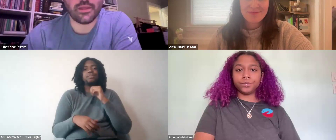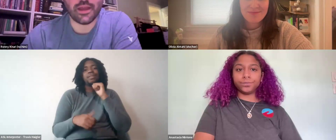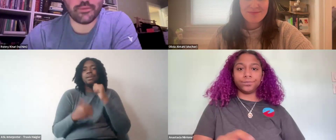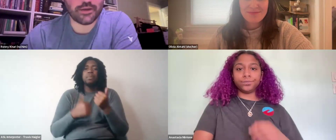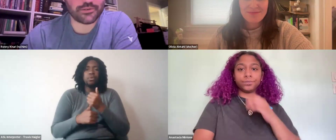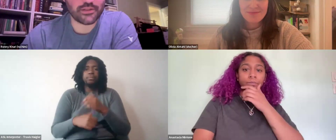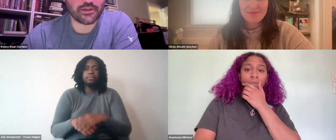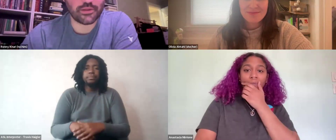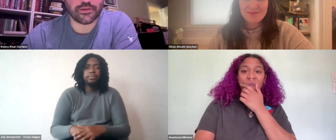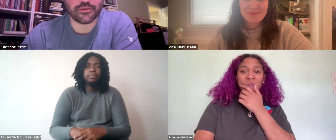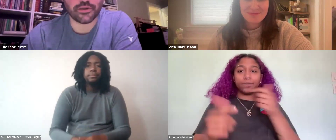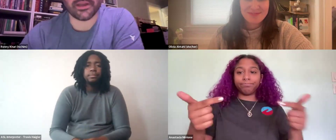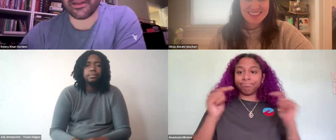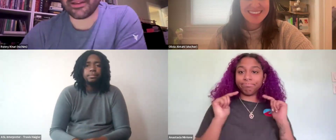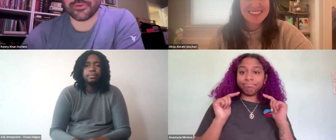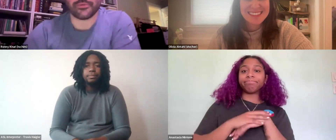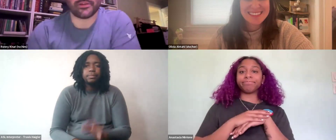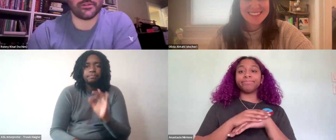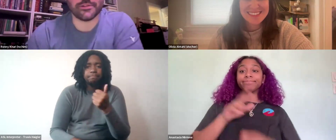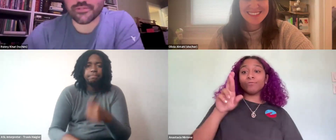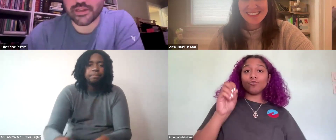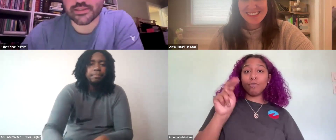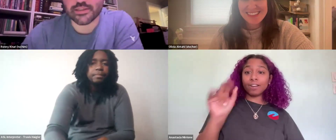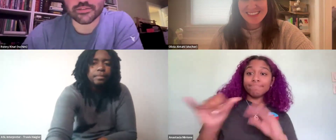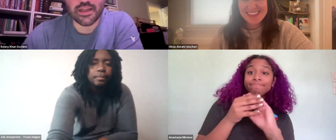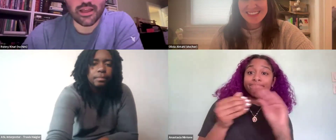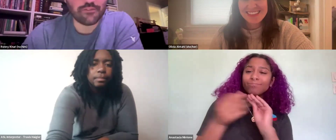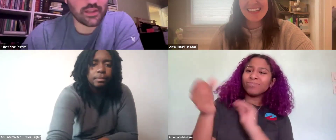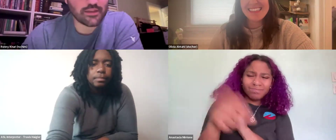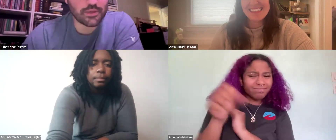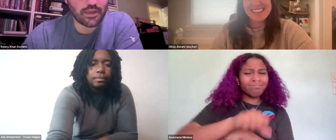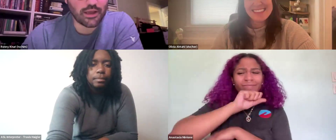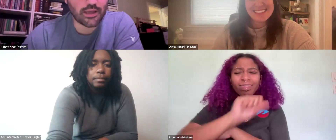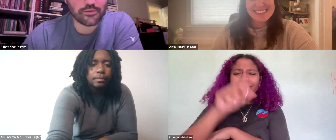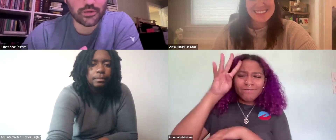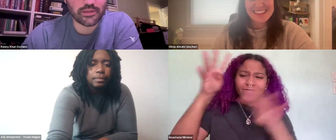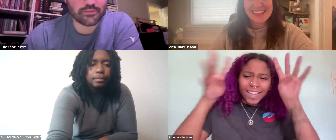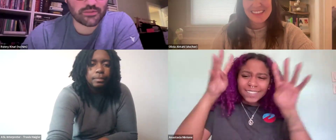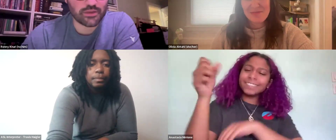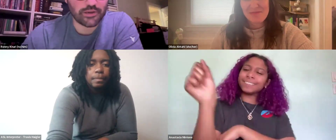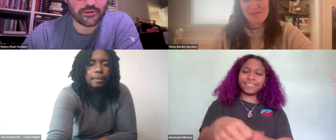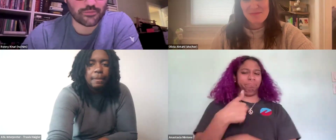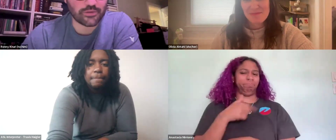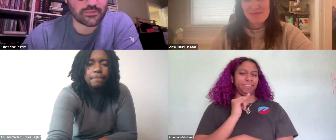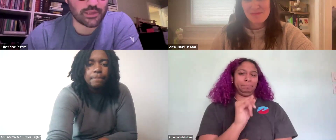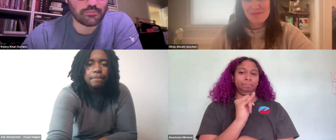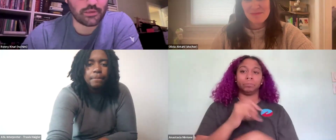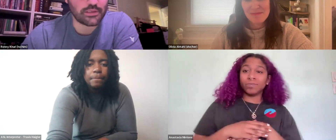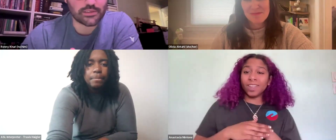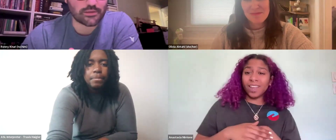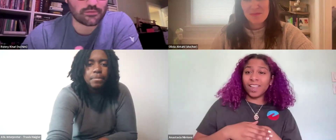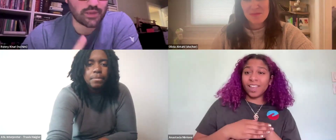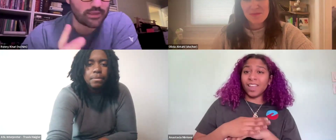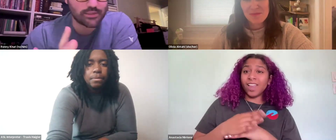Yeah, I was right there with you with all of those fantasy loves. I feel like, I don't know, I think there must be a better term for this, but like